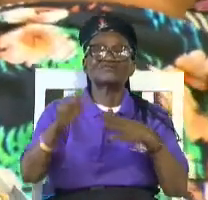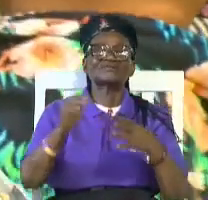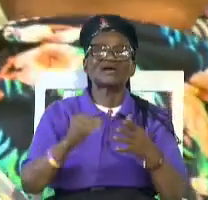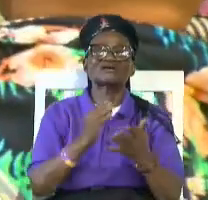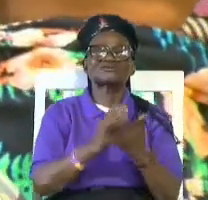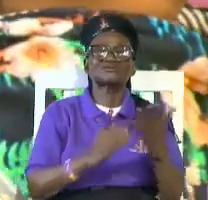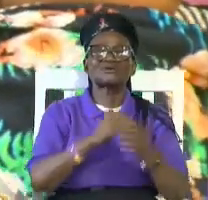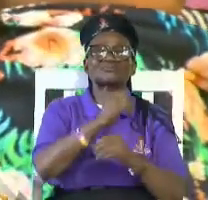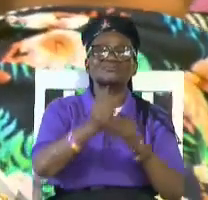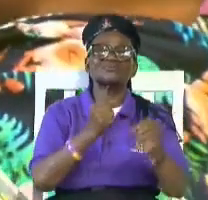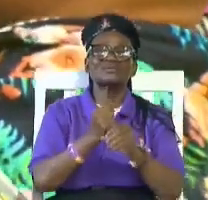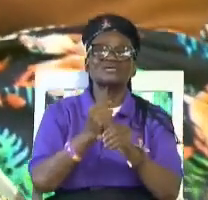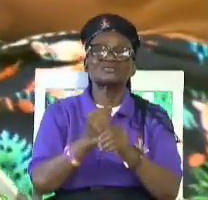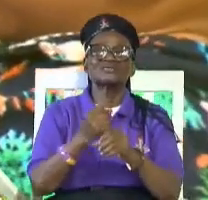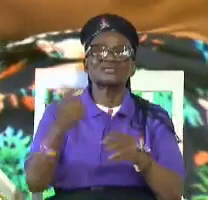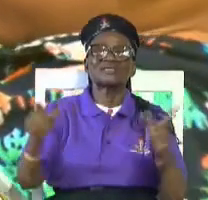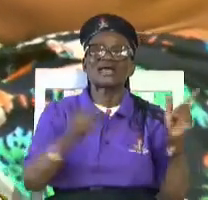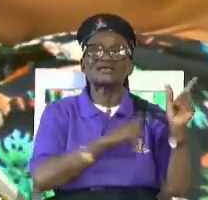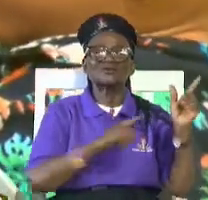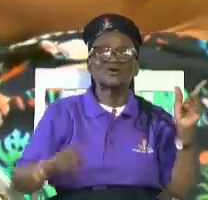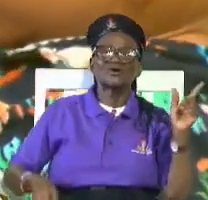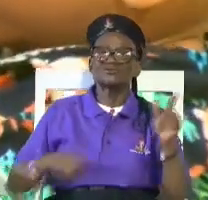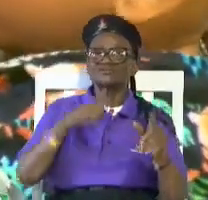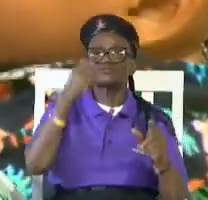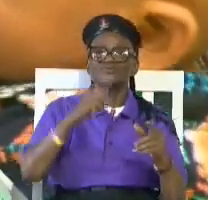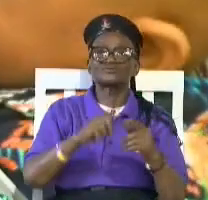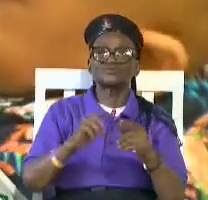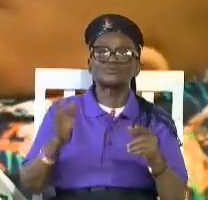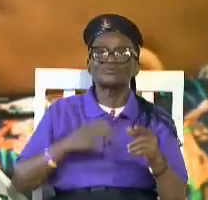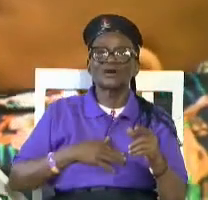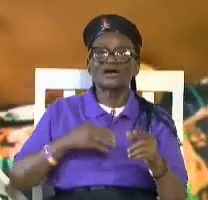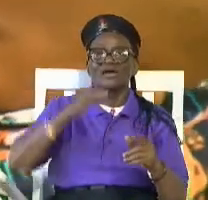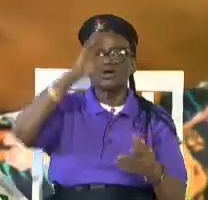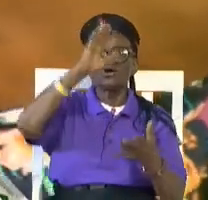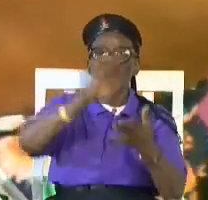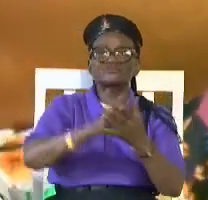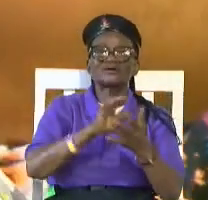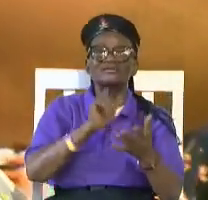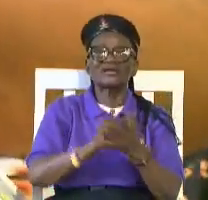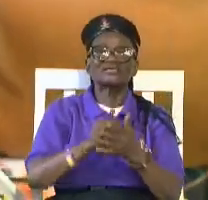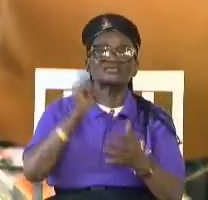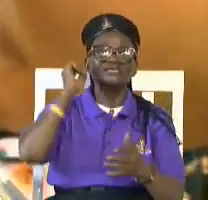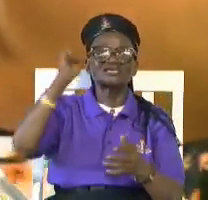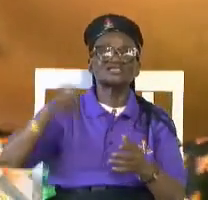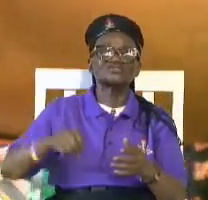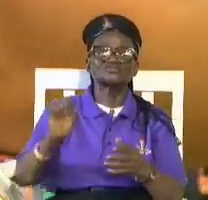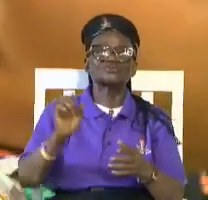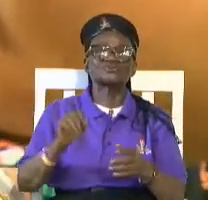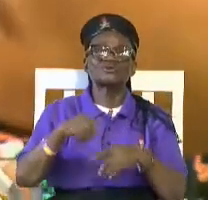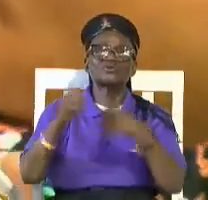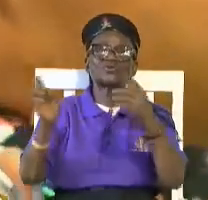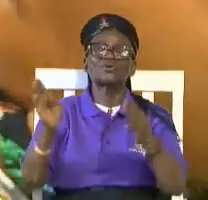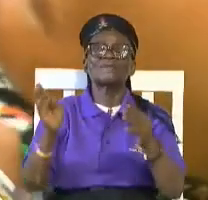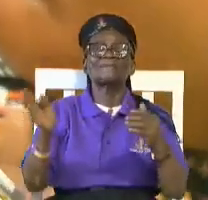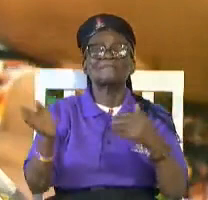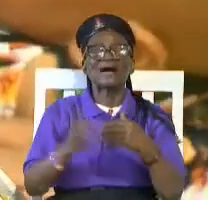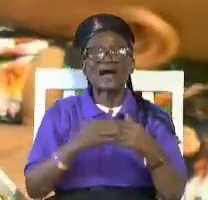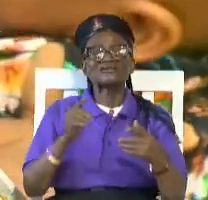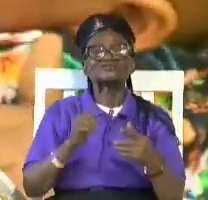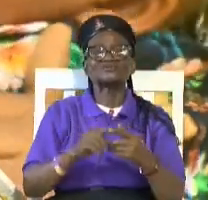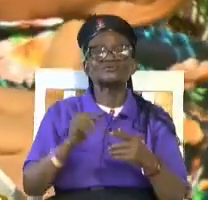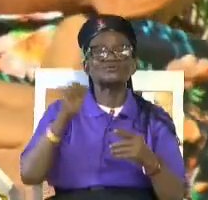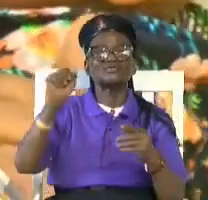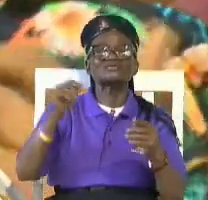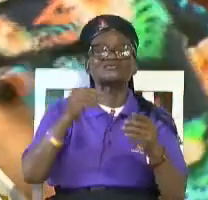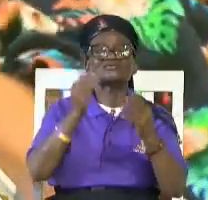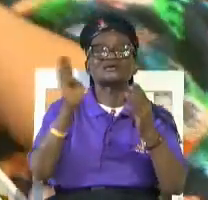year, the Lord spoke to my husband that he should go back to his Bethel